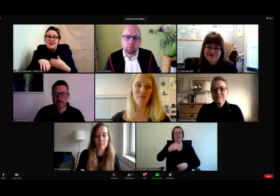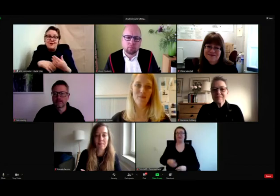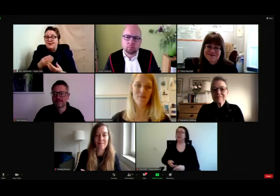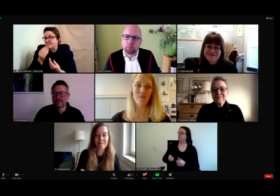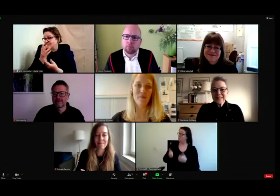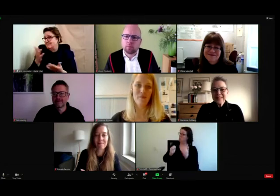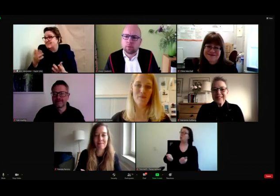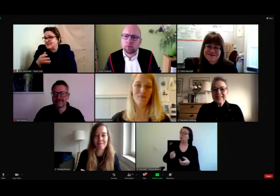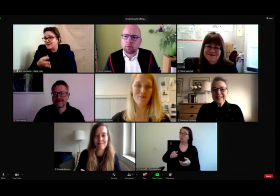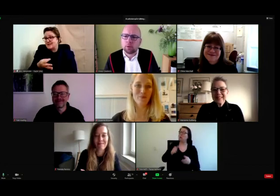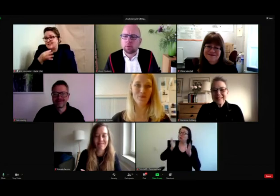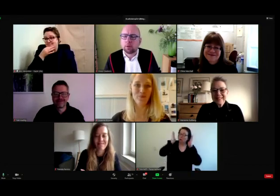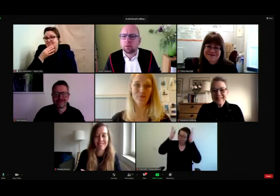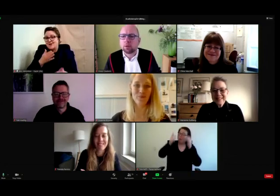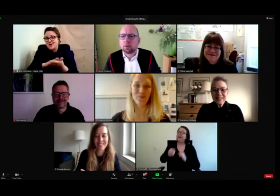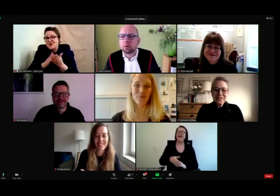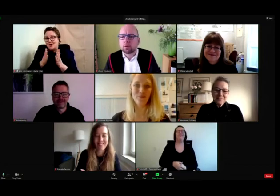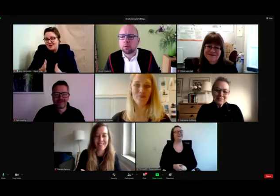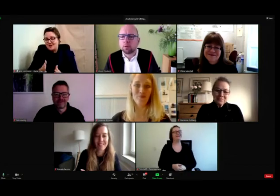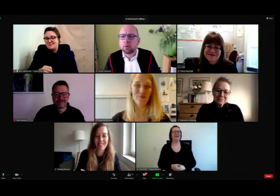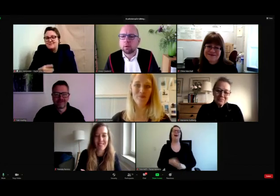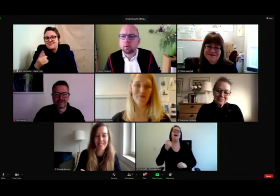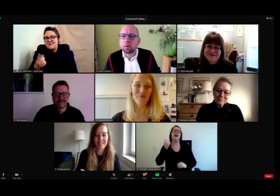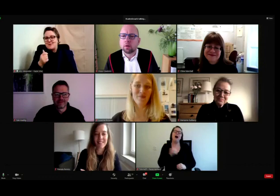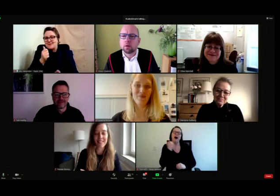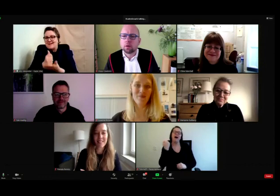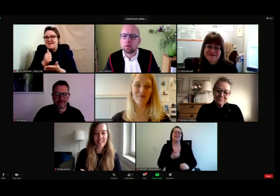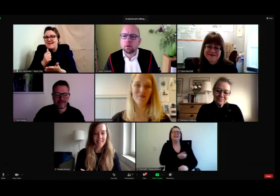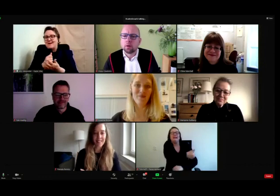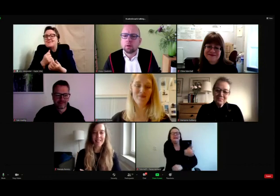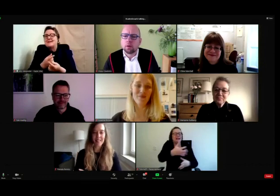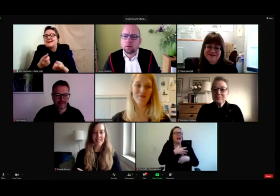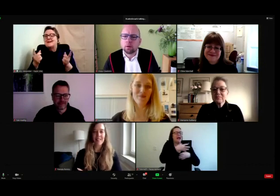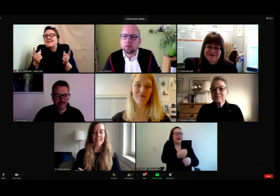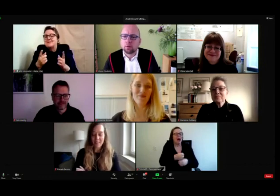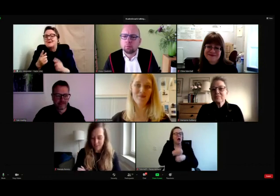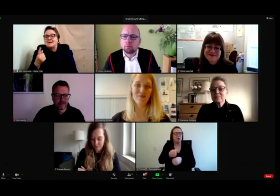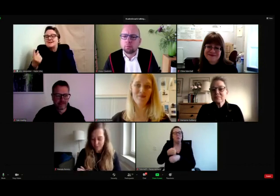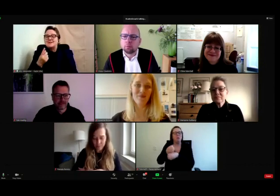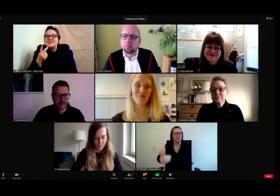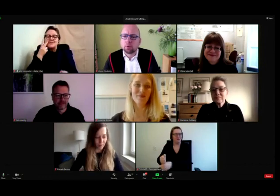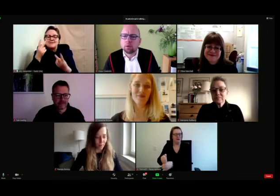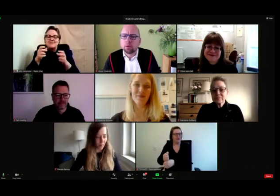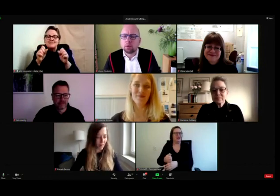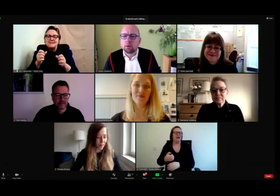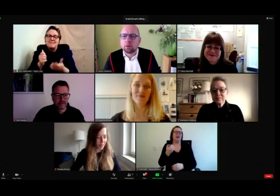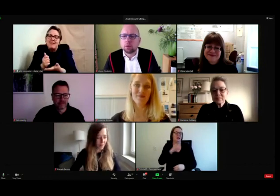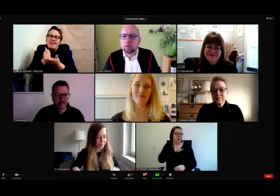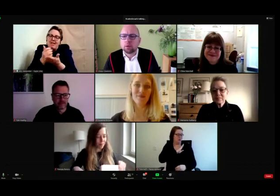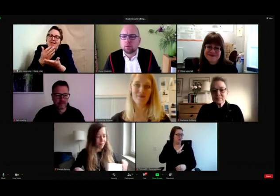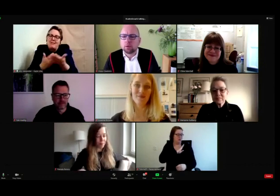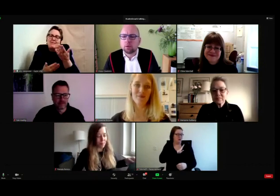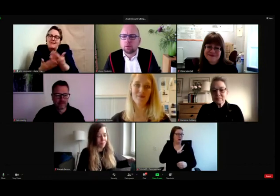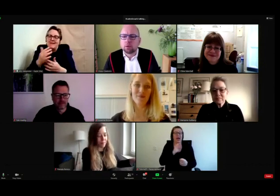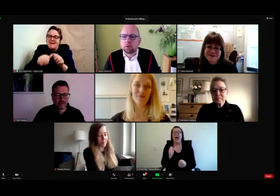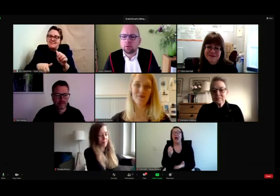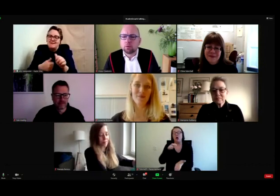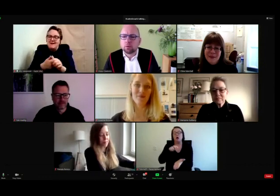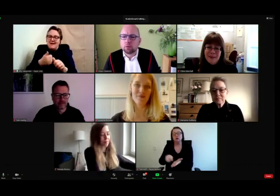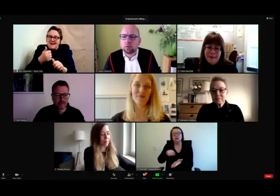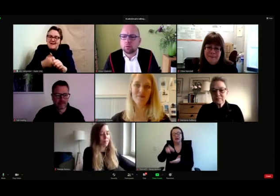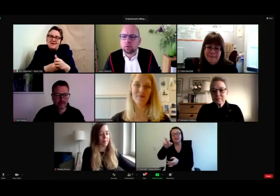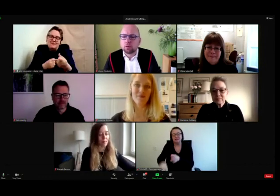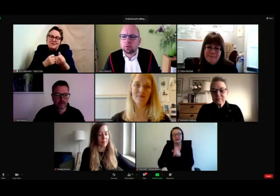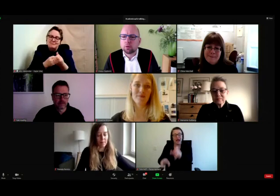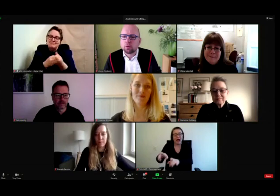cook. You always helped everyone, and you were the visible helping hand behind every intern or activity